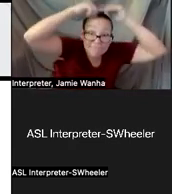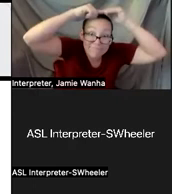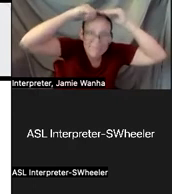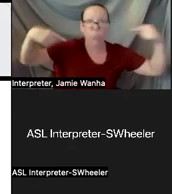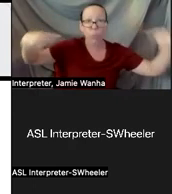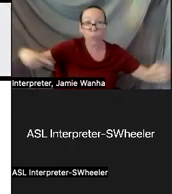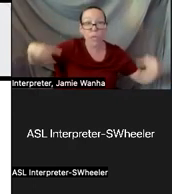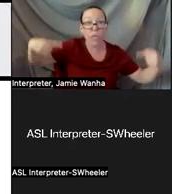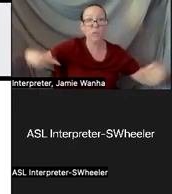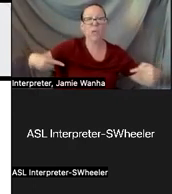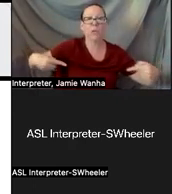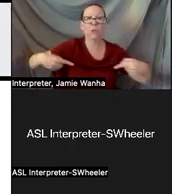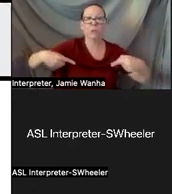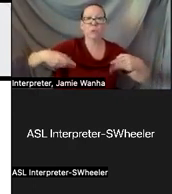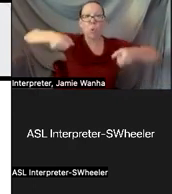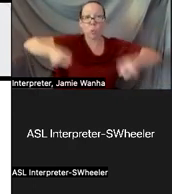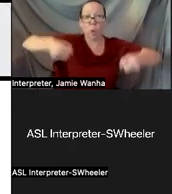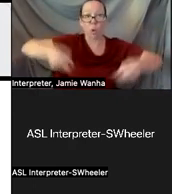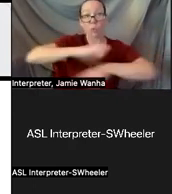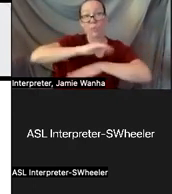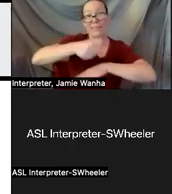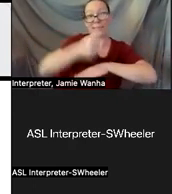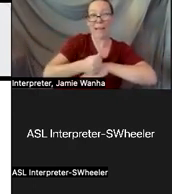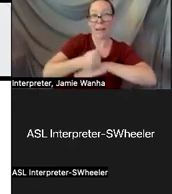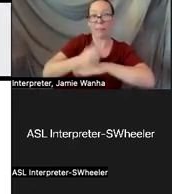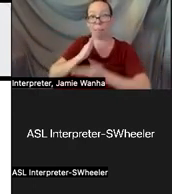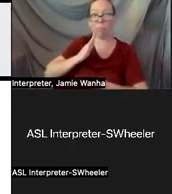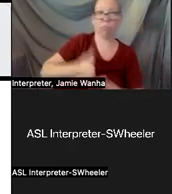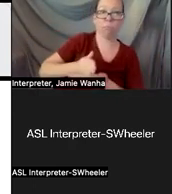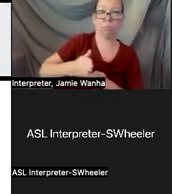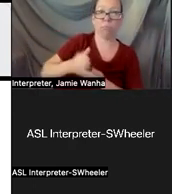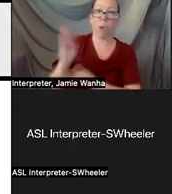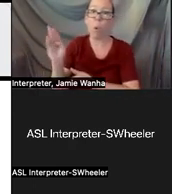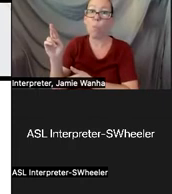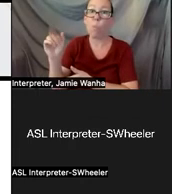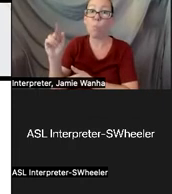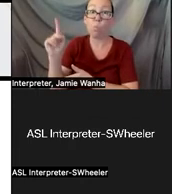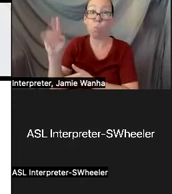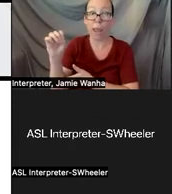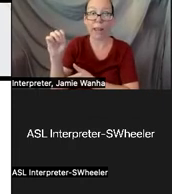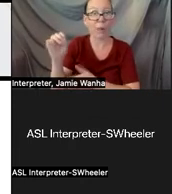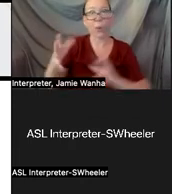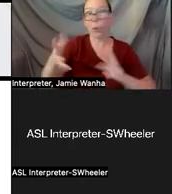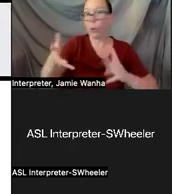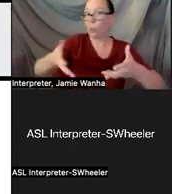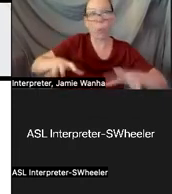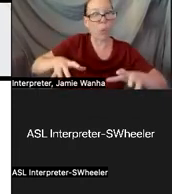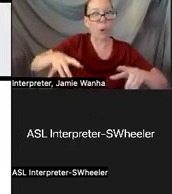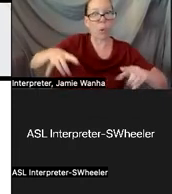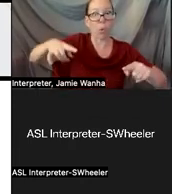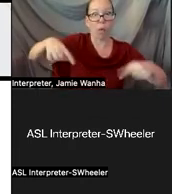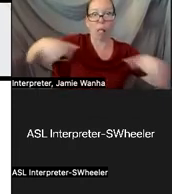set the brake or lock, however it is, so you're not rolling around, bend over, cover your head. It's all about